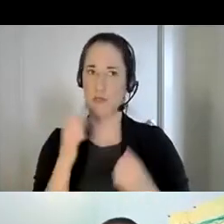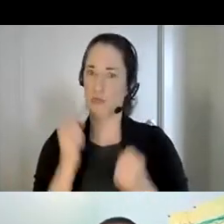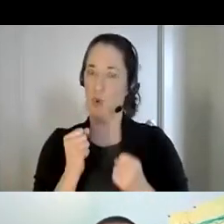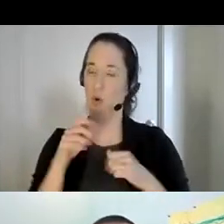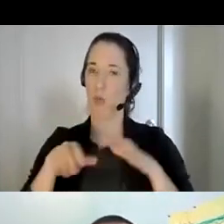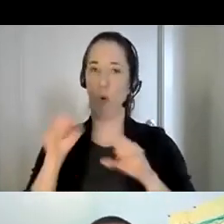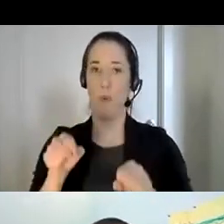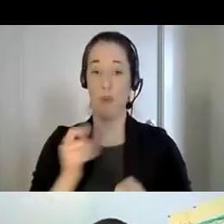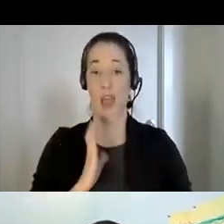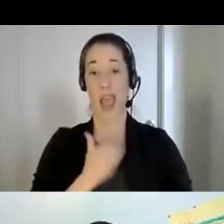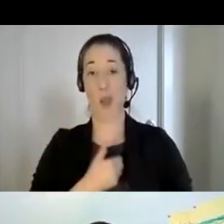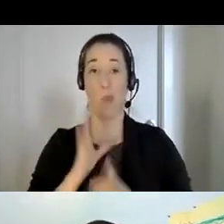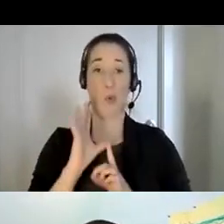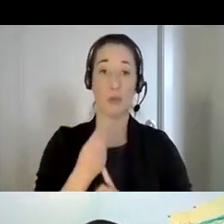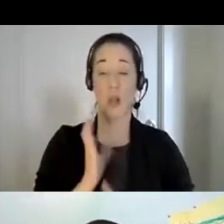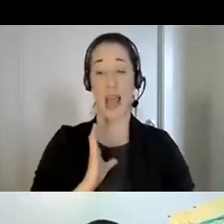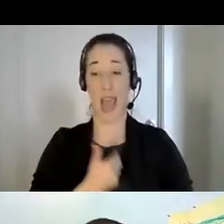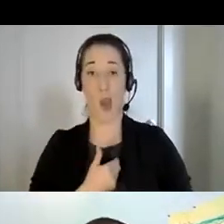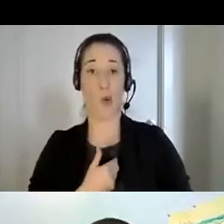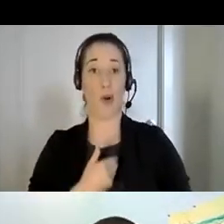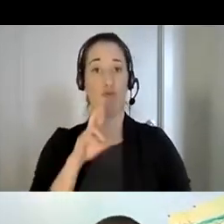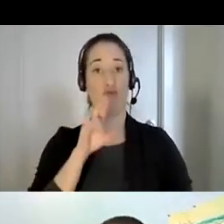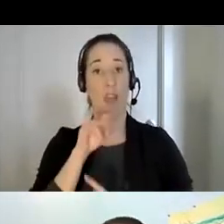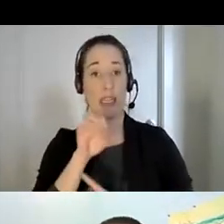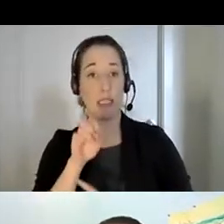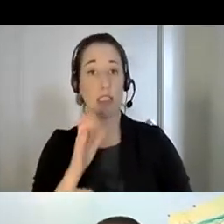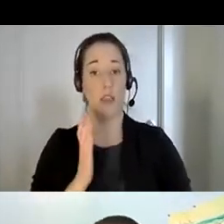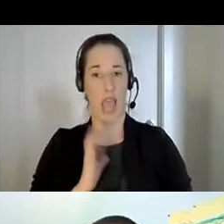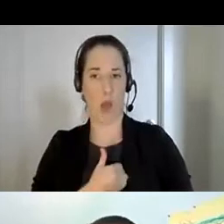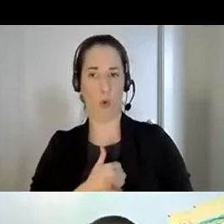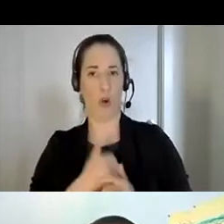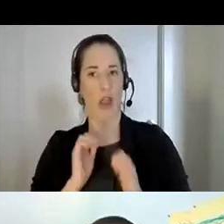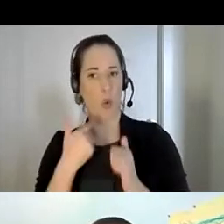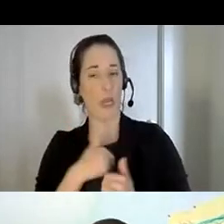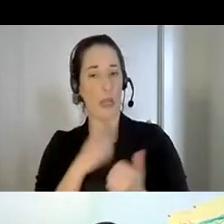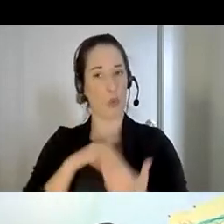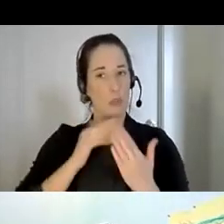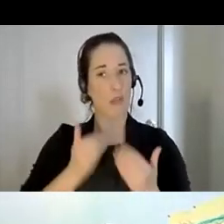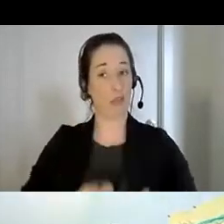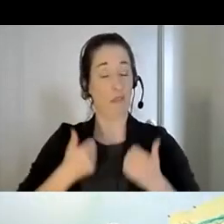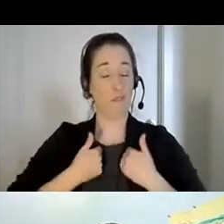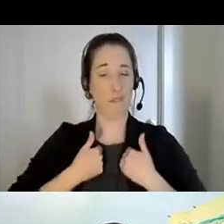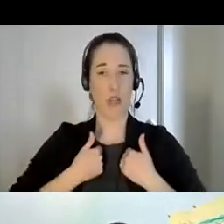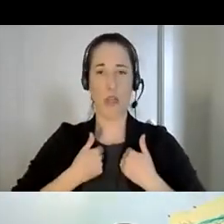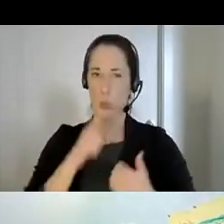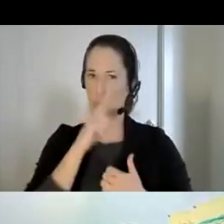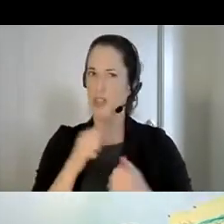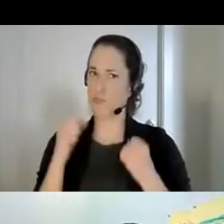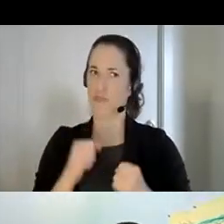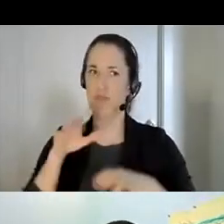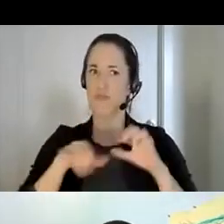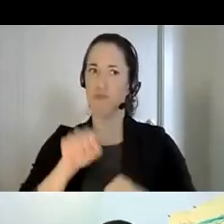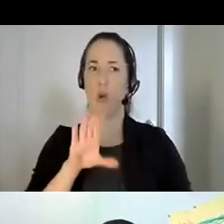our ways of life as the problem is very colonial. And our problems and our